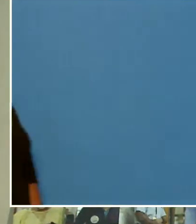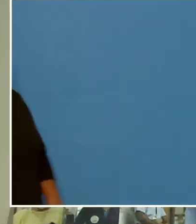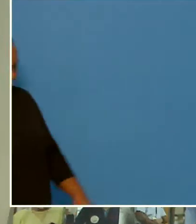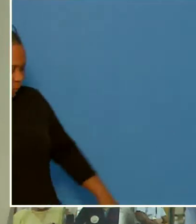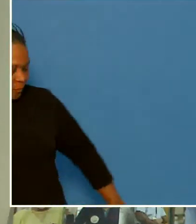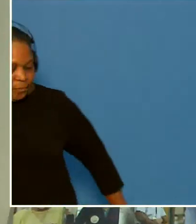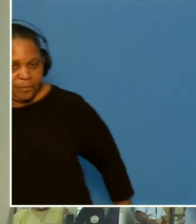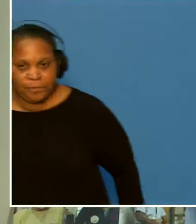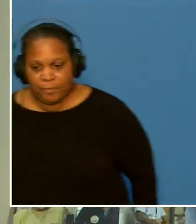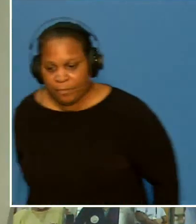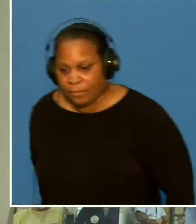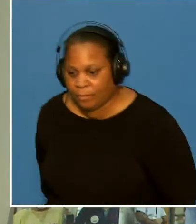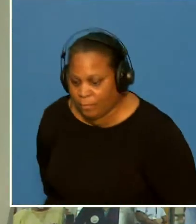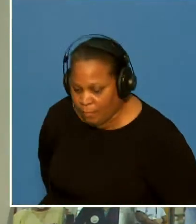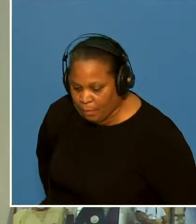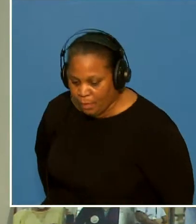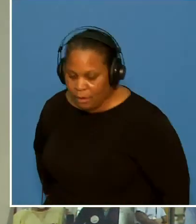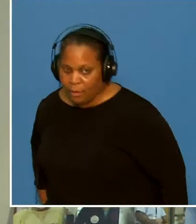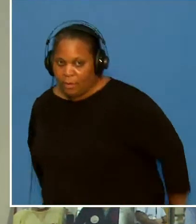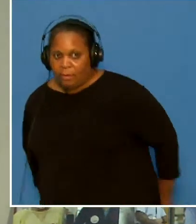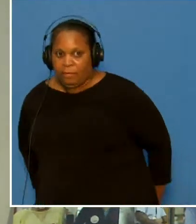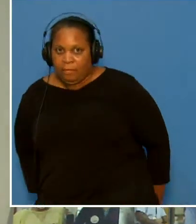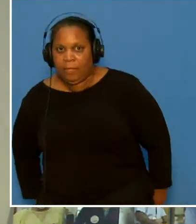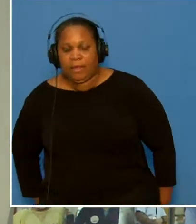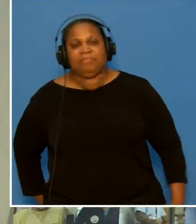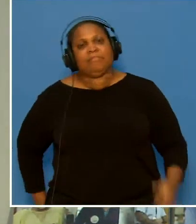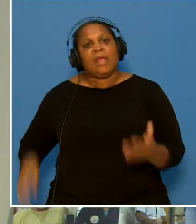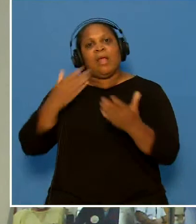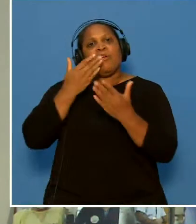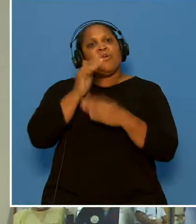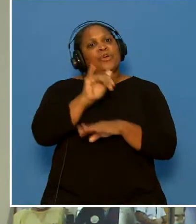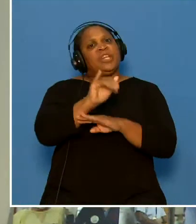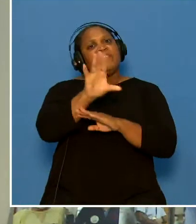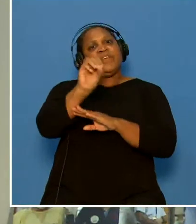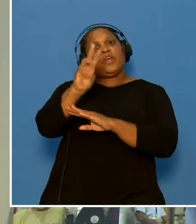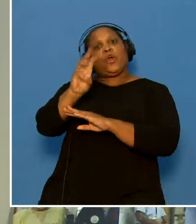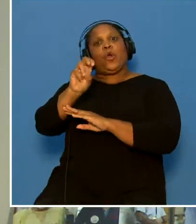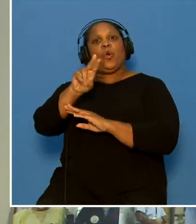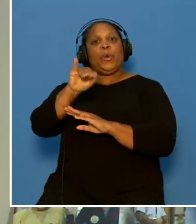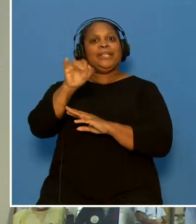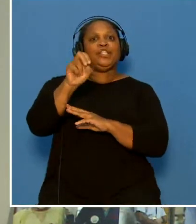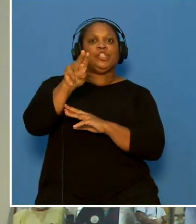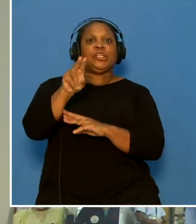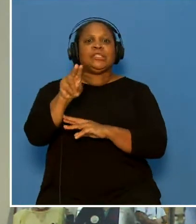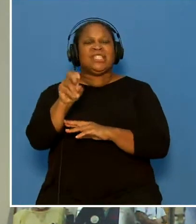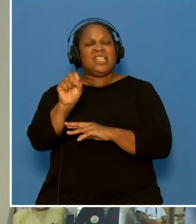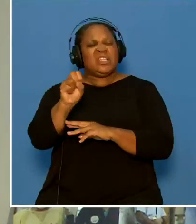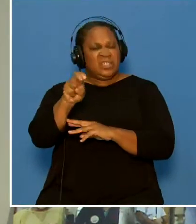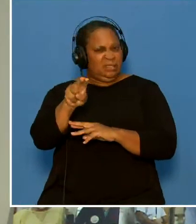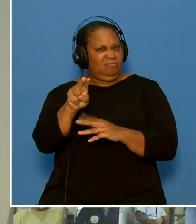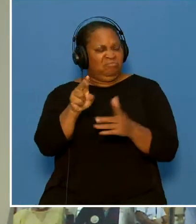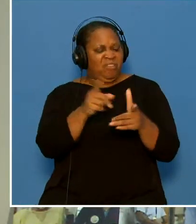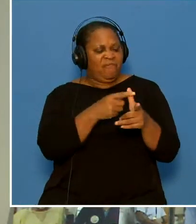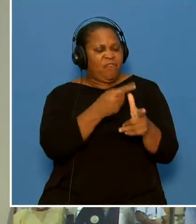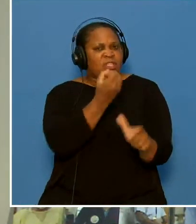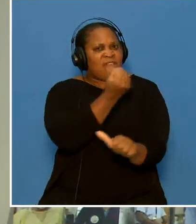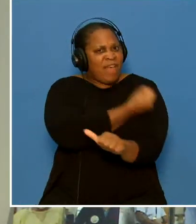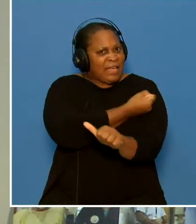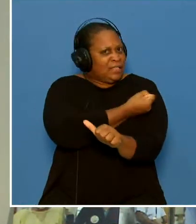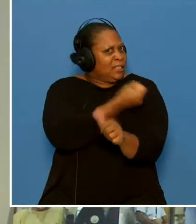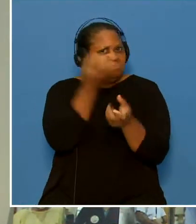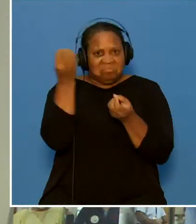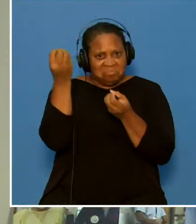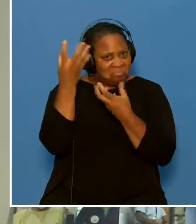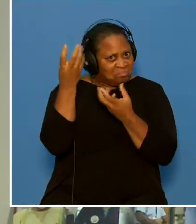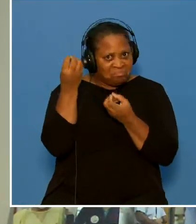Good evening, Owen Johnson Barnes with the Royal Gazette. I'll start off with, I have a few questions about the vaccines. First of all, do we have any update on